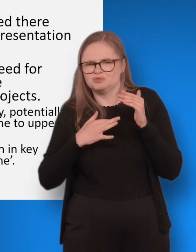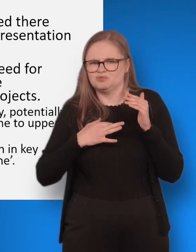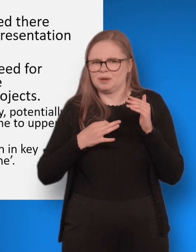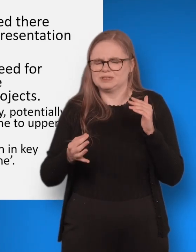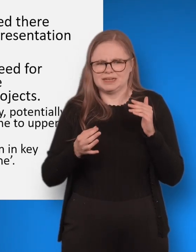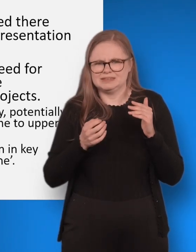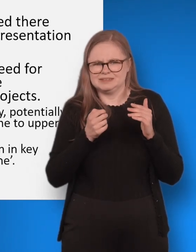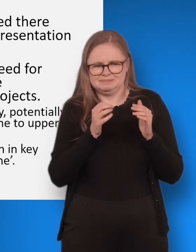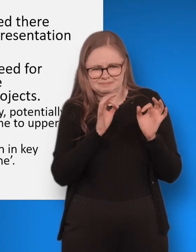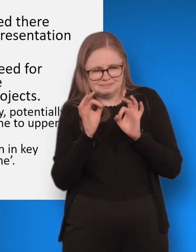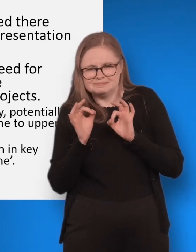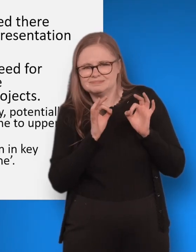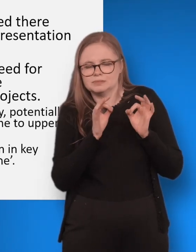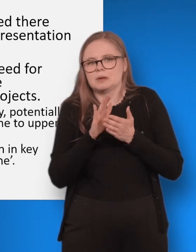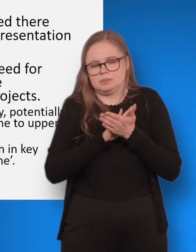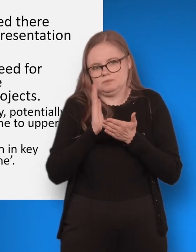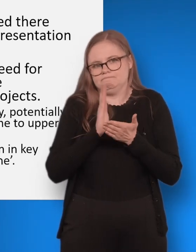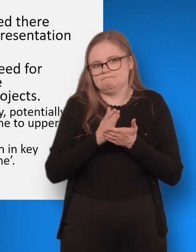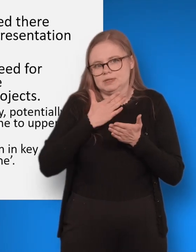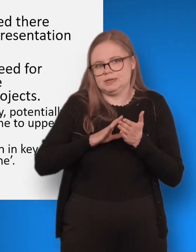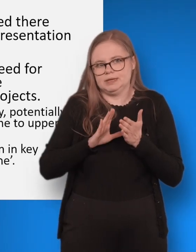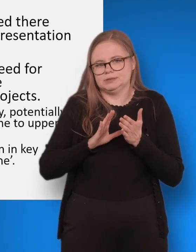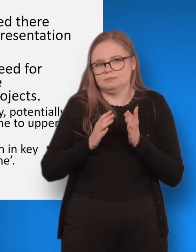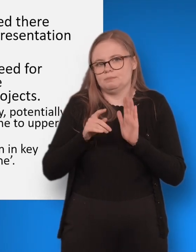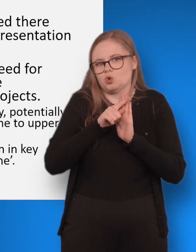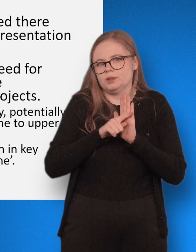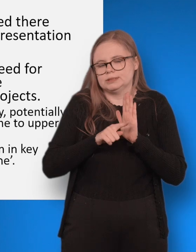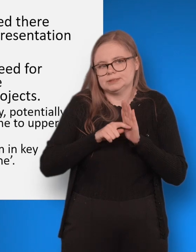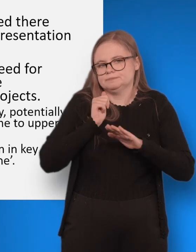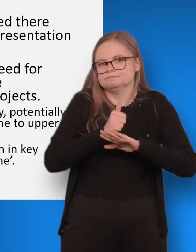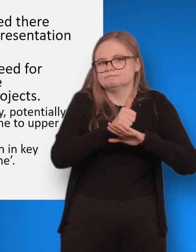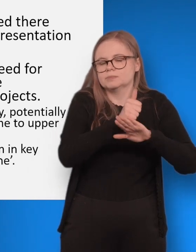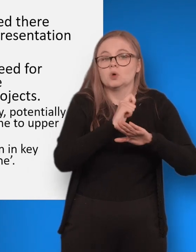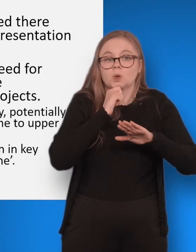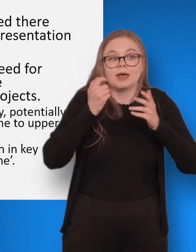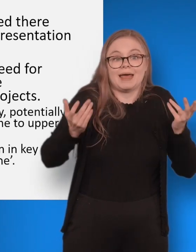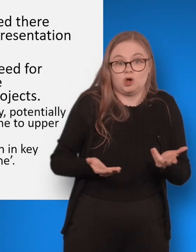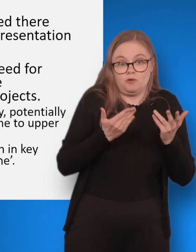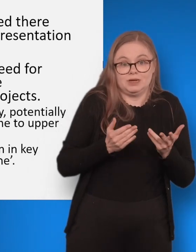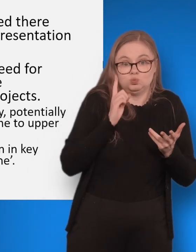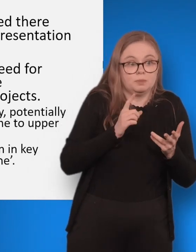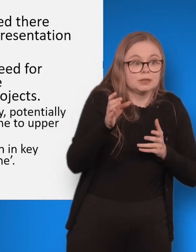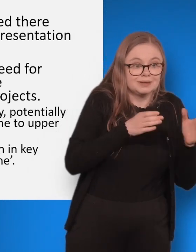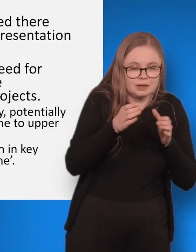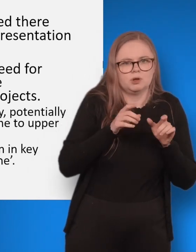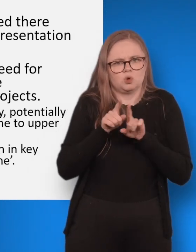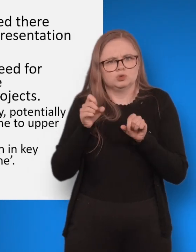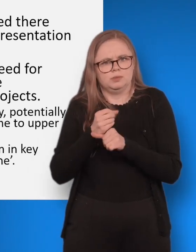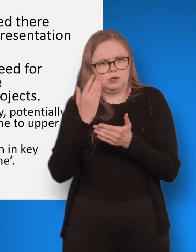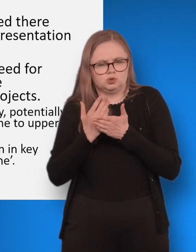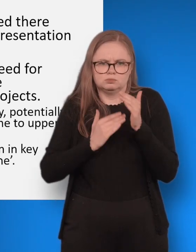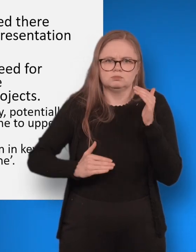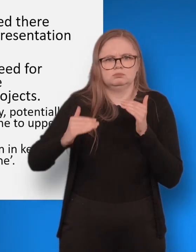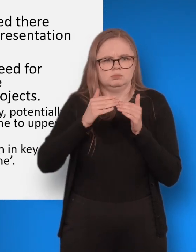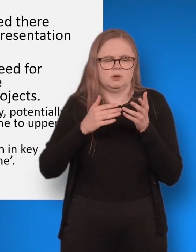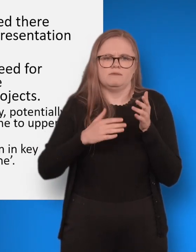for policies that not only encourage but guarantee women's equitable participation